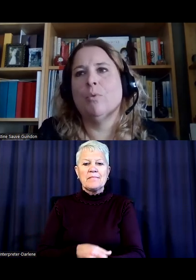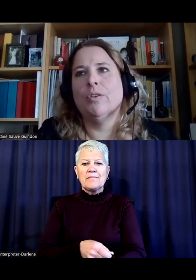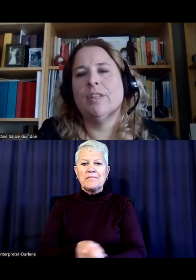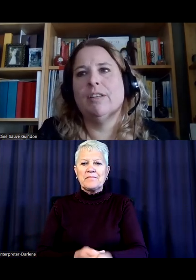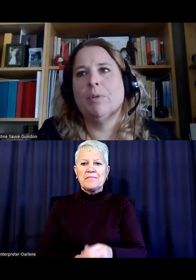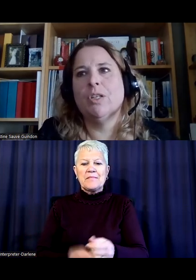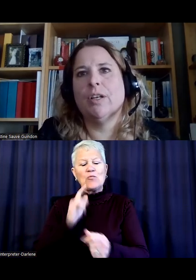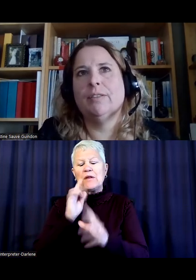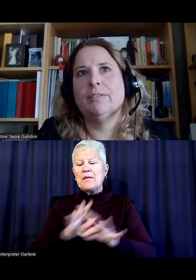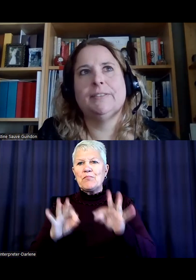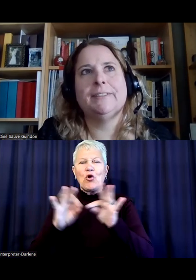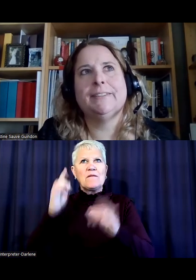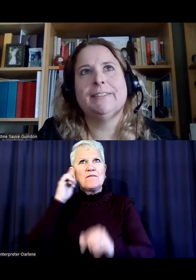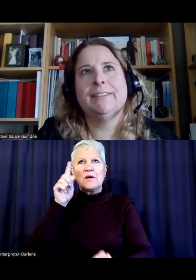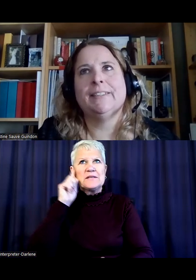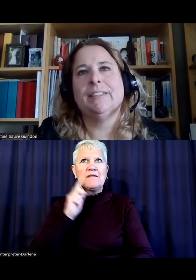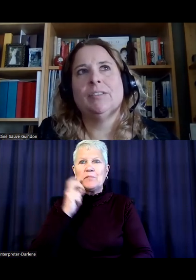So important to the deafblind child.